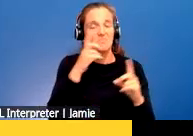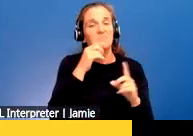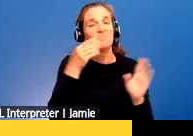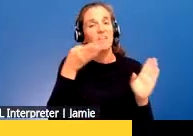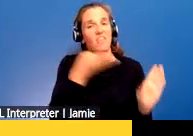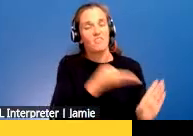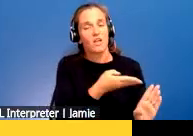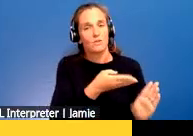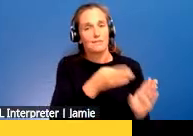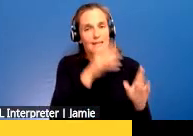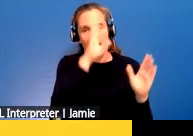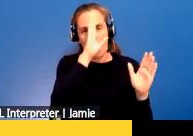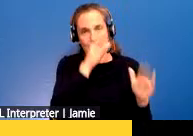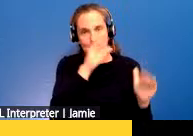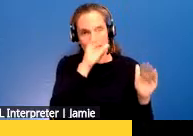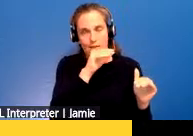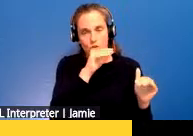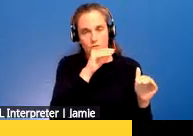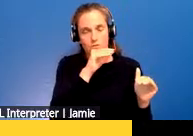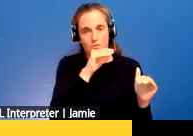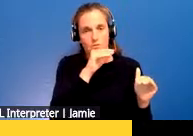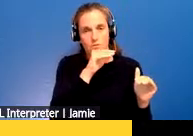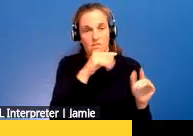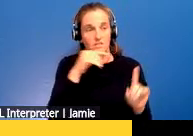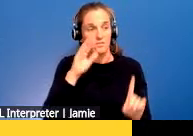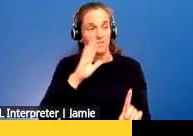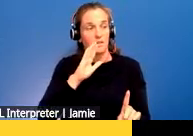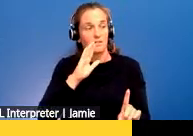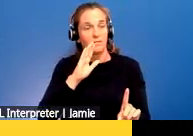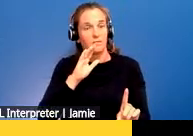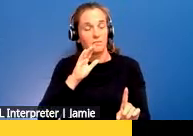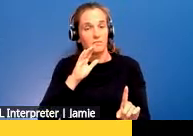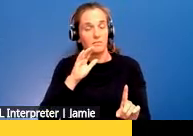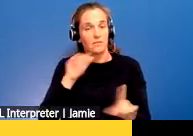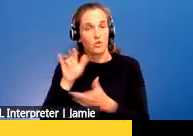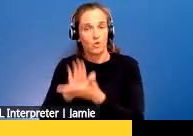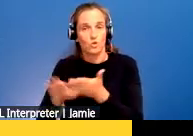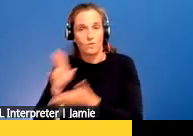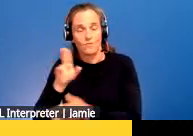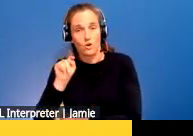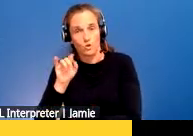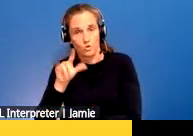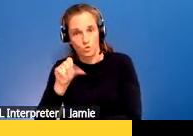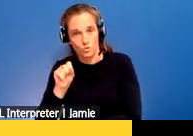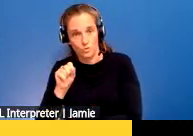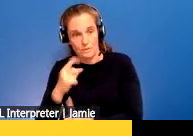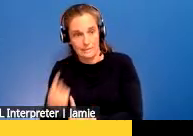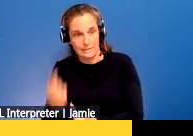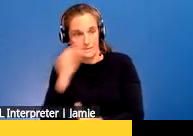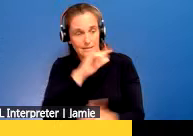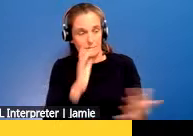that the tools that they are using should be accessible.